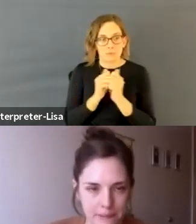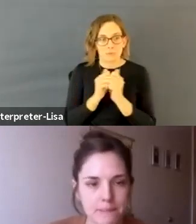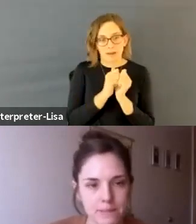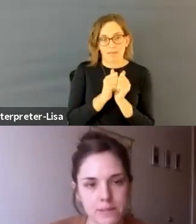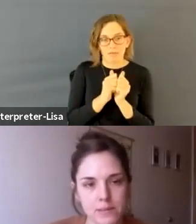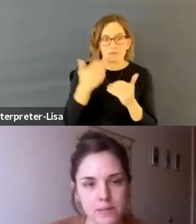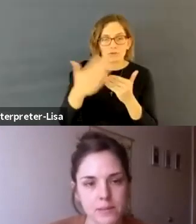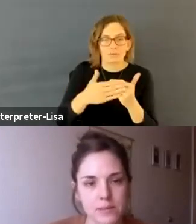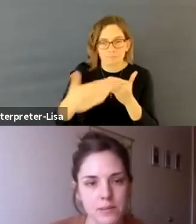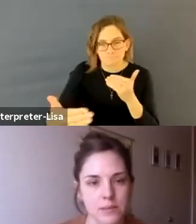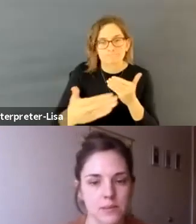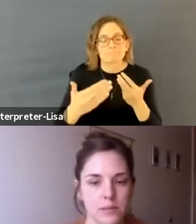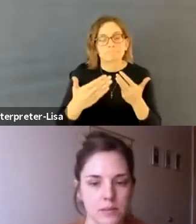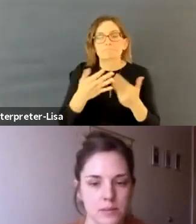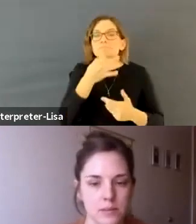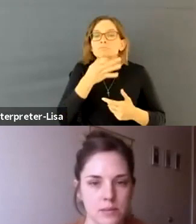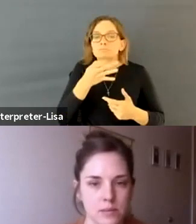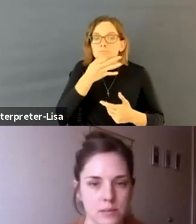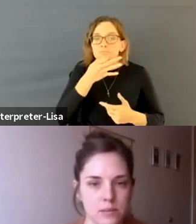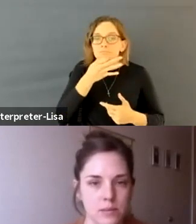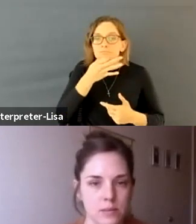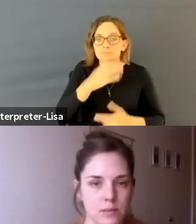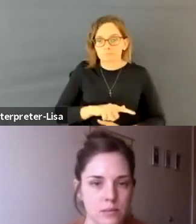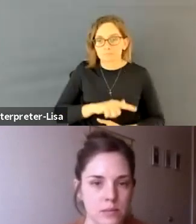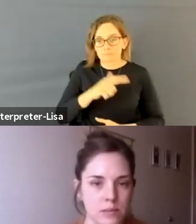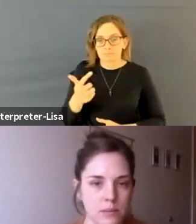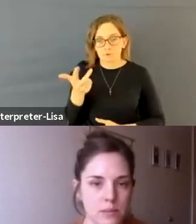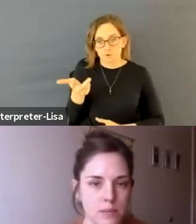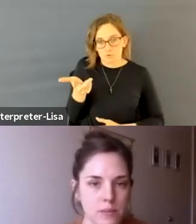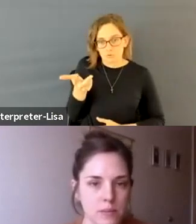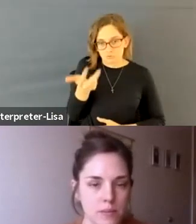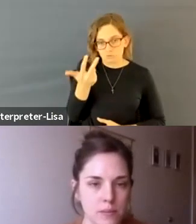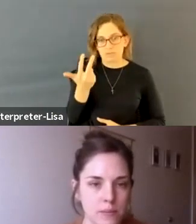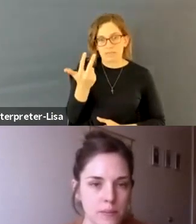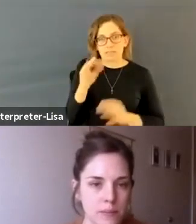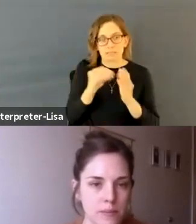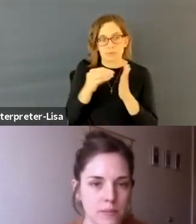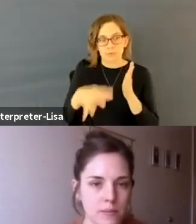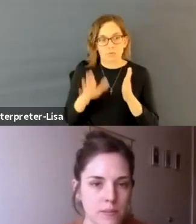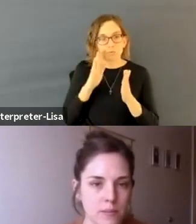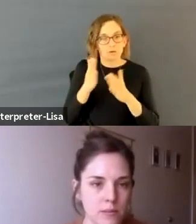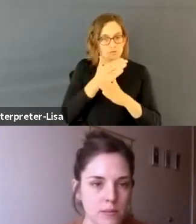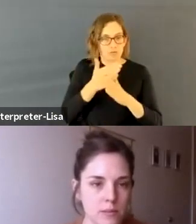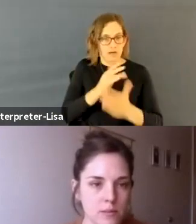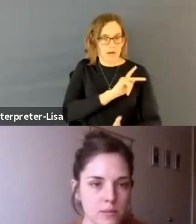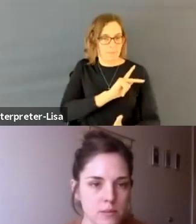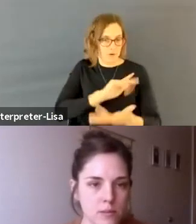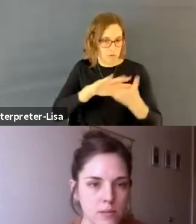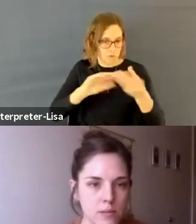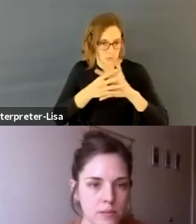So in a moment, I'm gonna pass it on to three students who are going to share very personal stories about